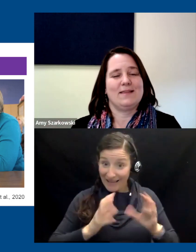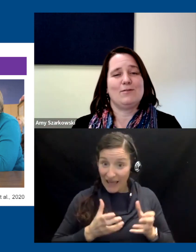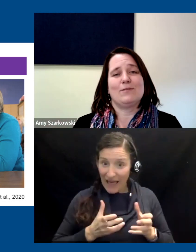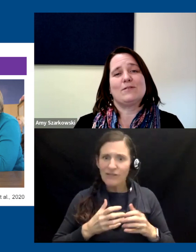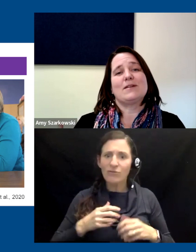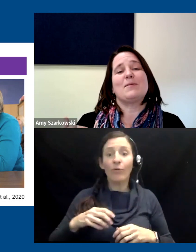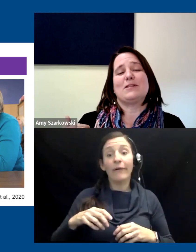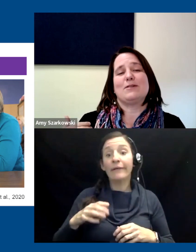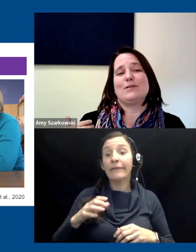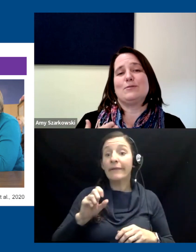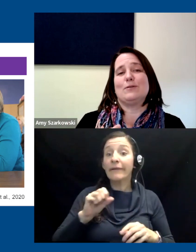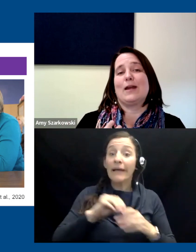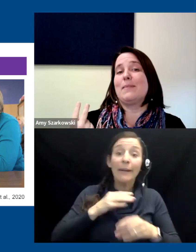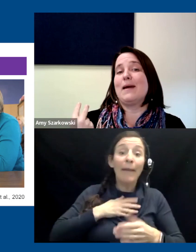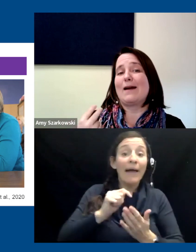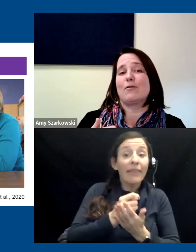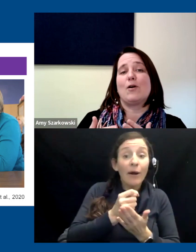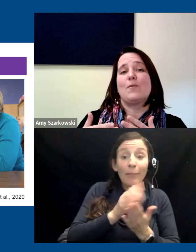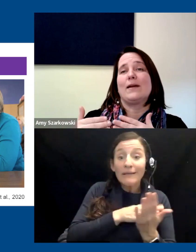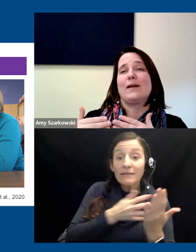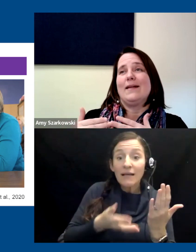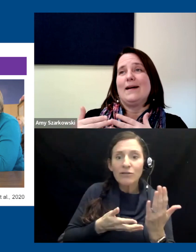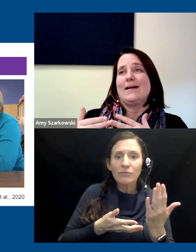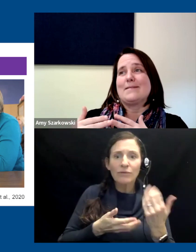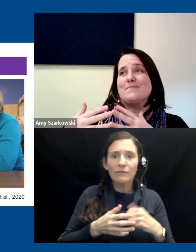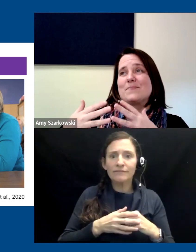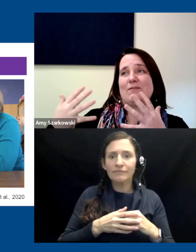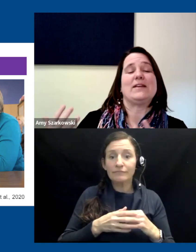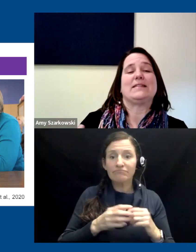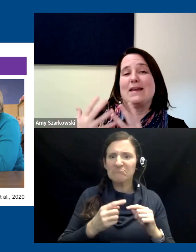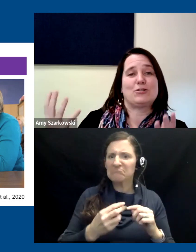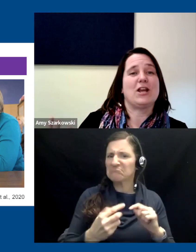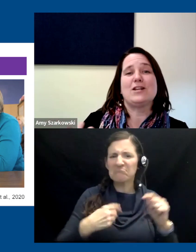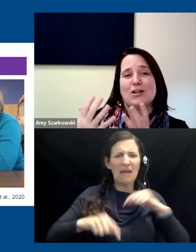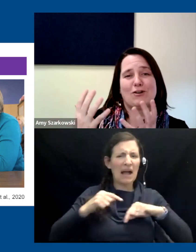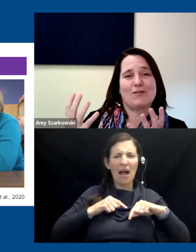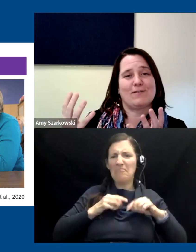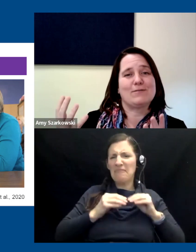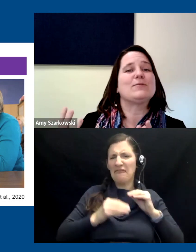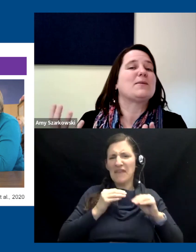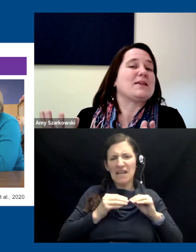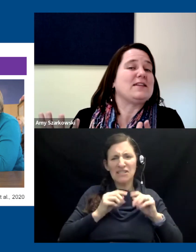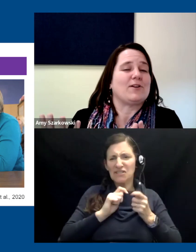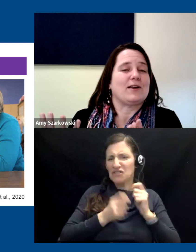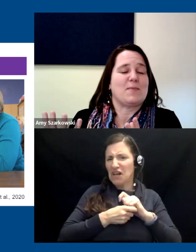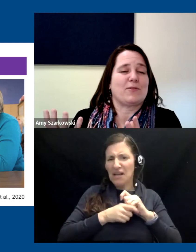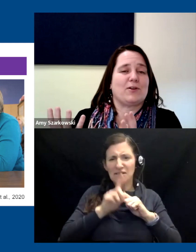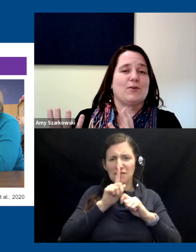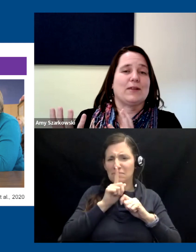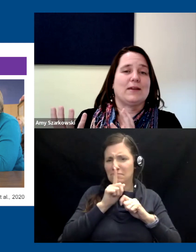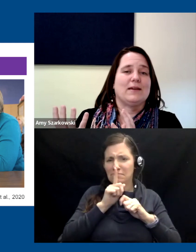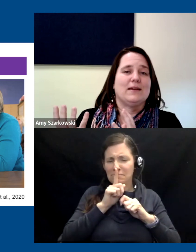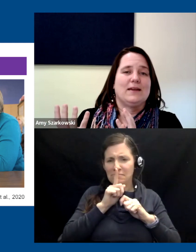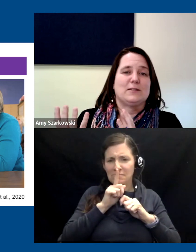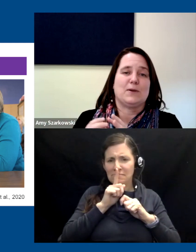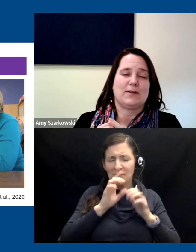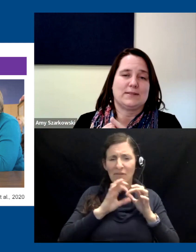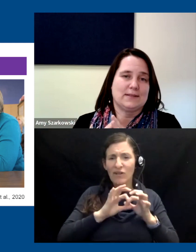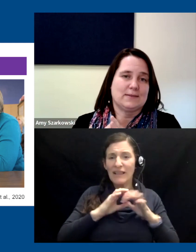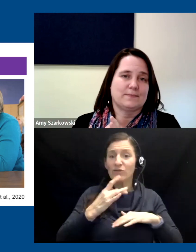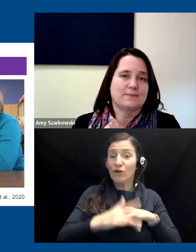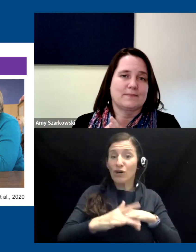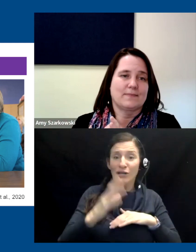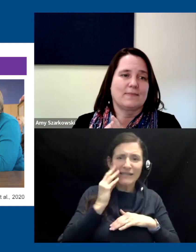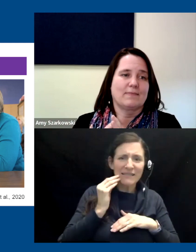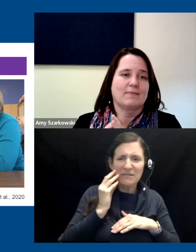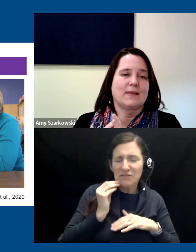and there's not much that you can do looking back or going fixing or changing or doing something different about their early